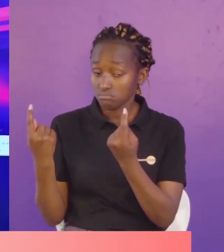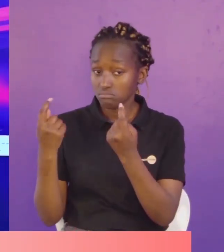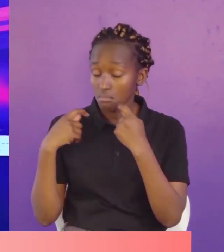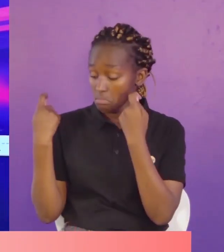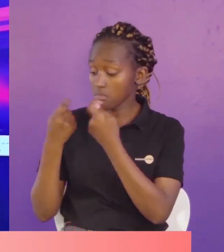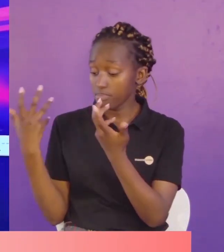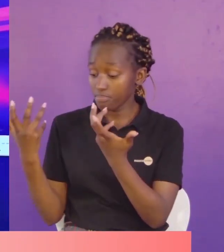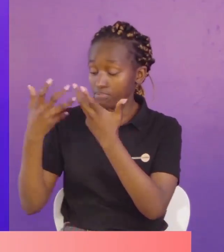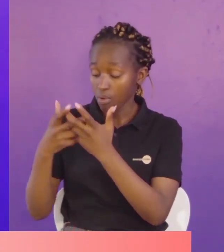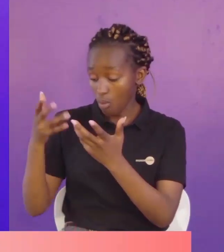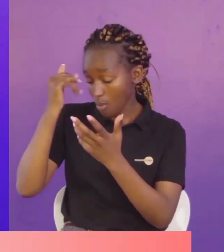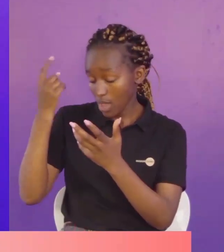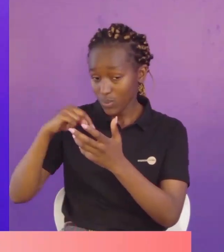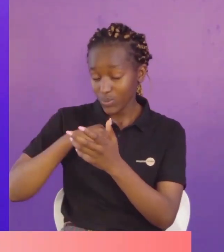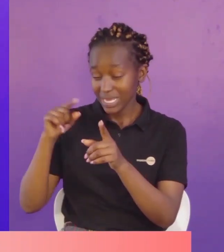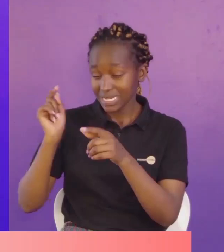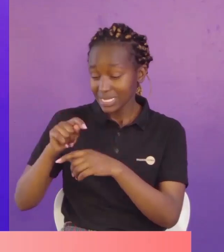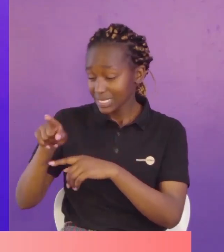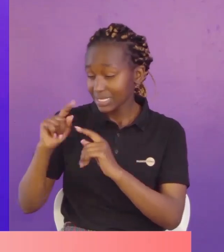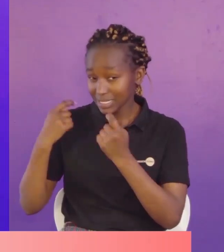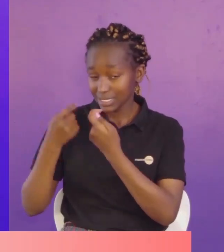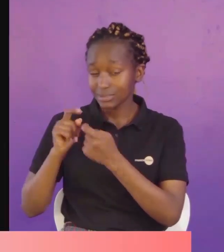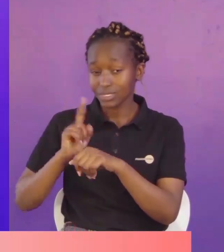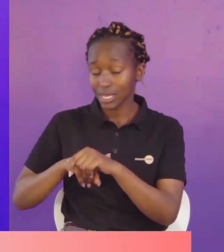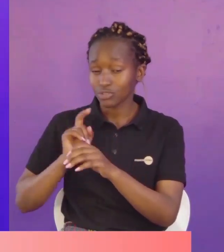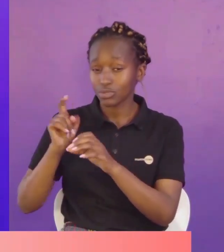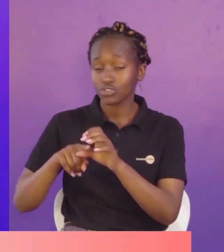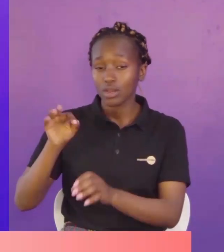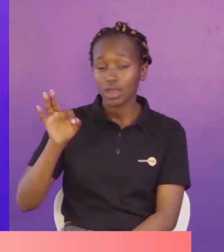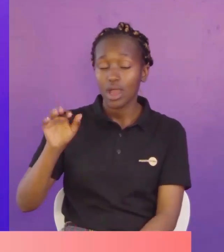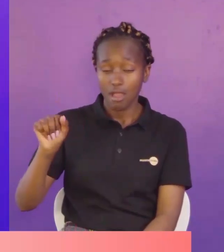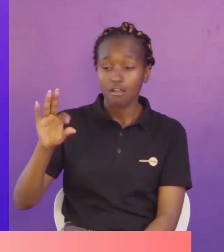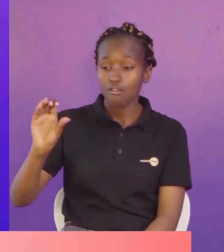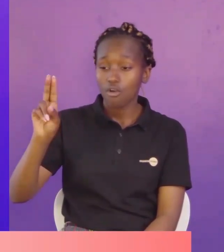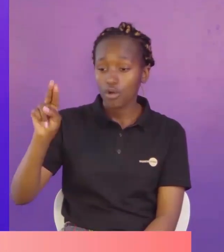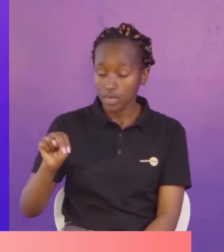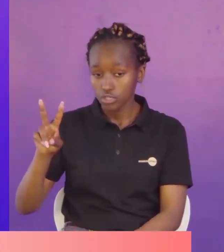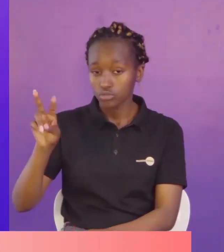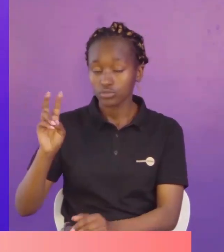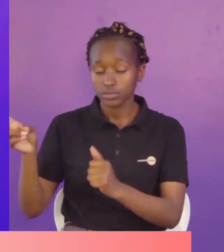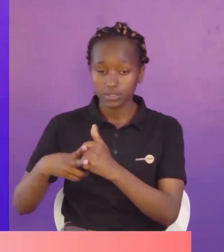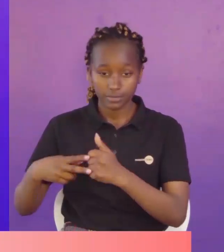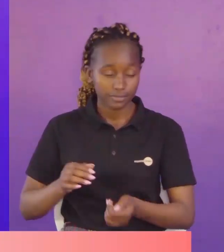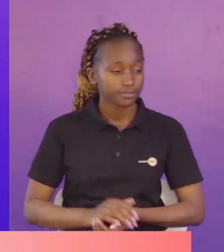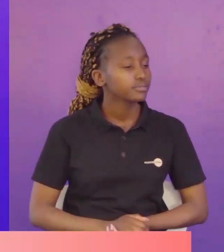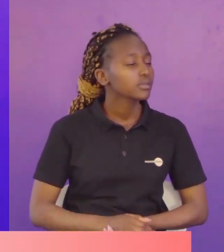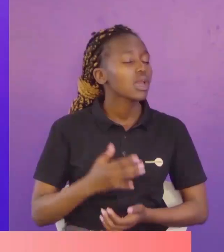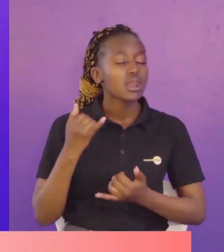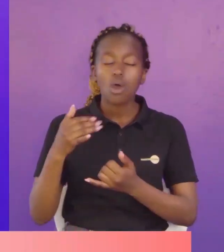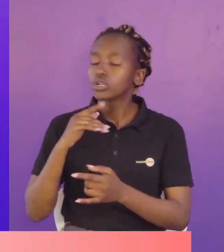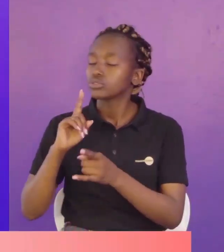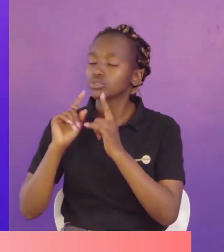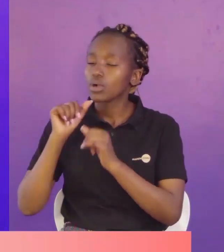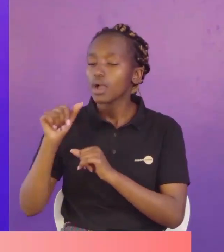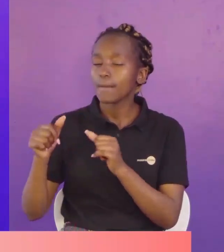are depending on when AFCON comes in 2027. Now let's talk about the Seychelles game.